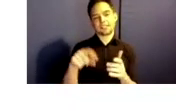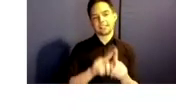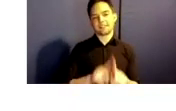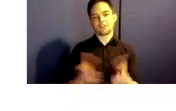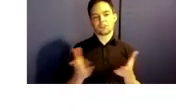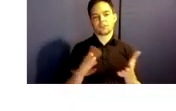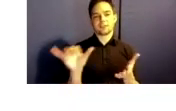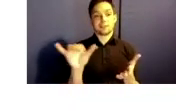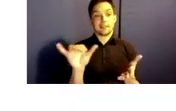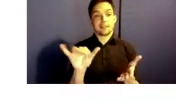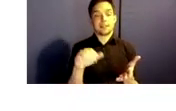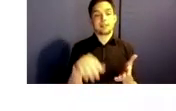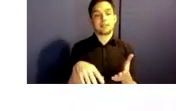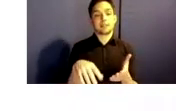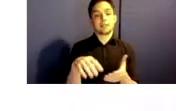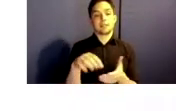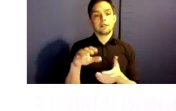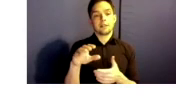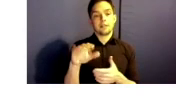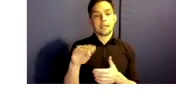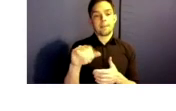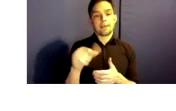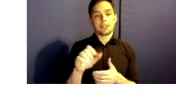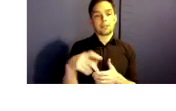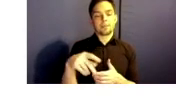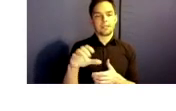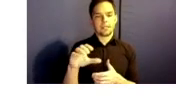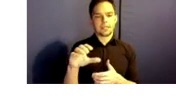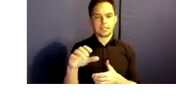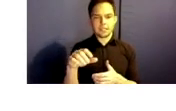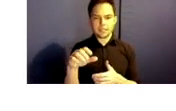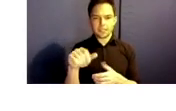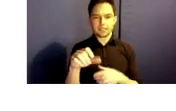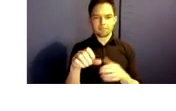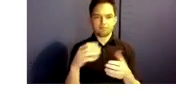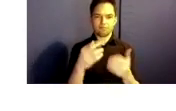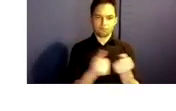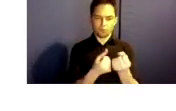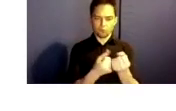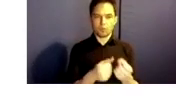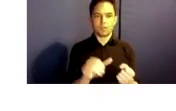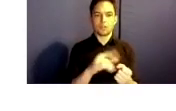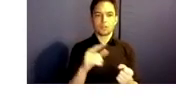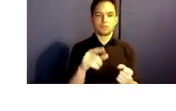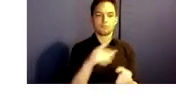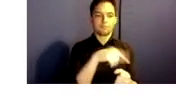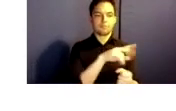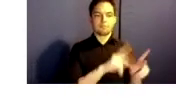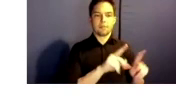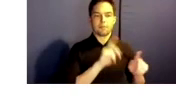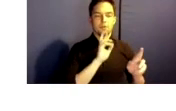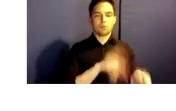as MHPSS support. Of course, they reported severe injuries and